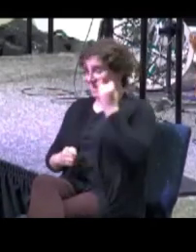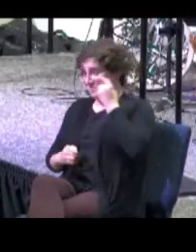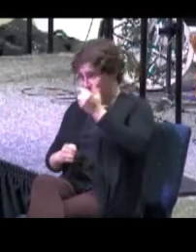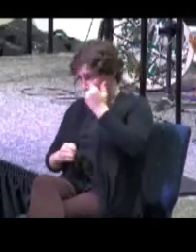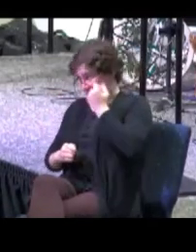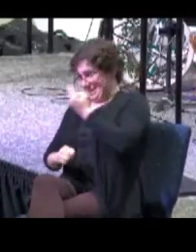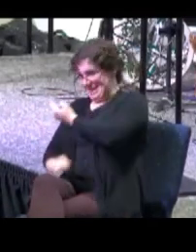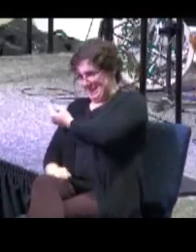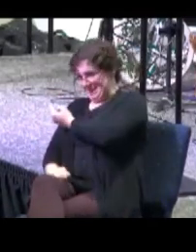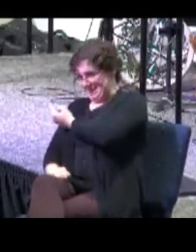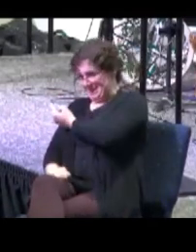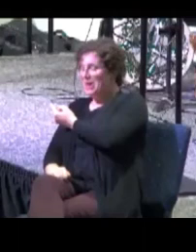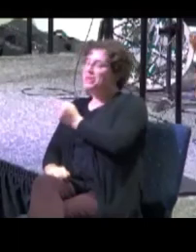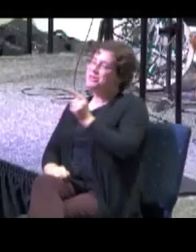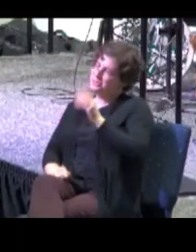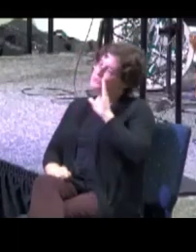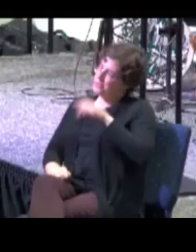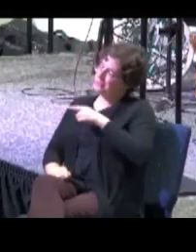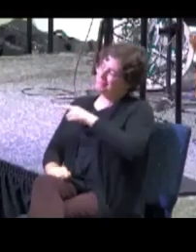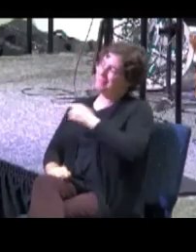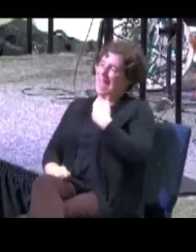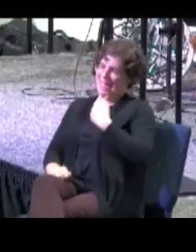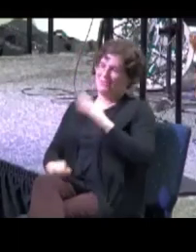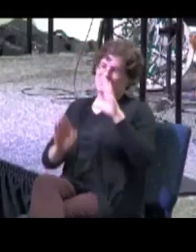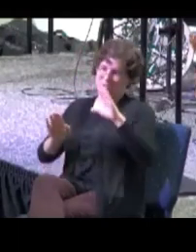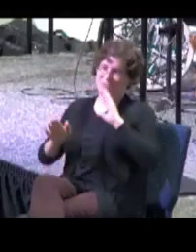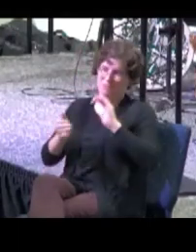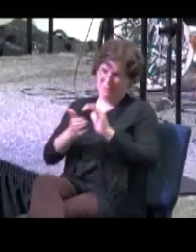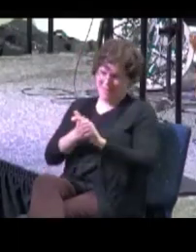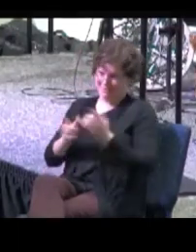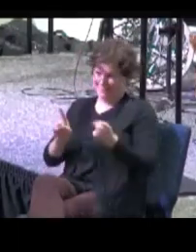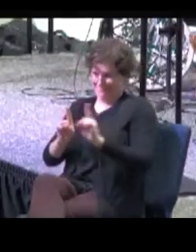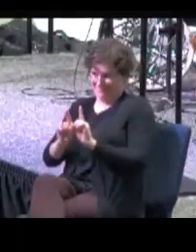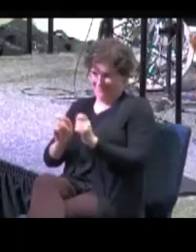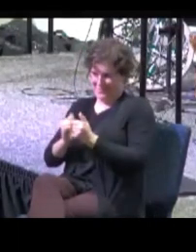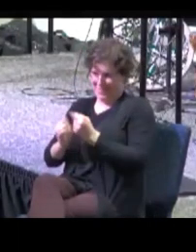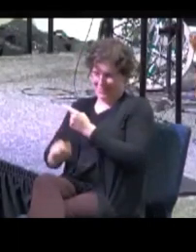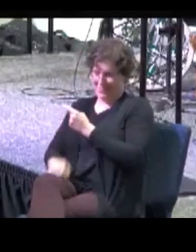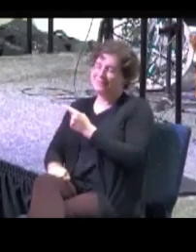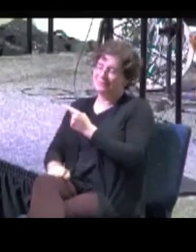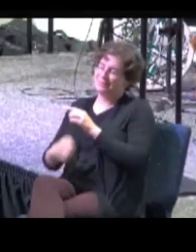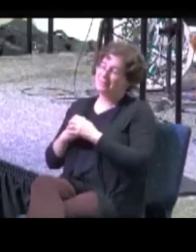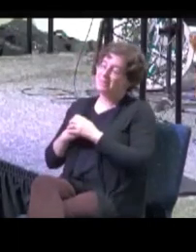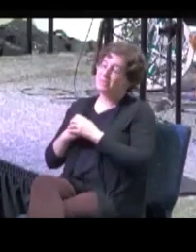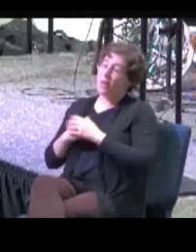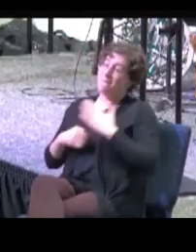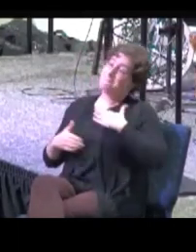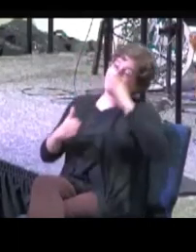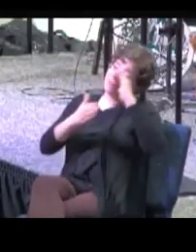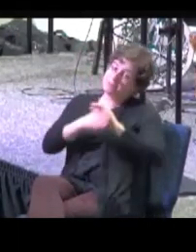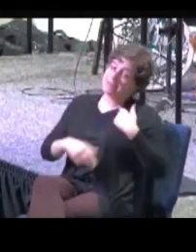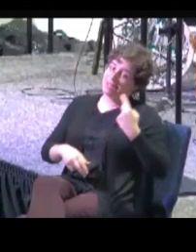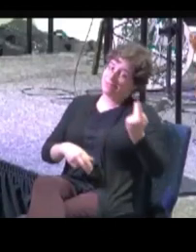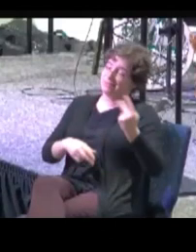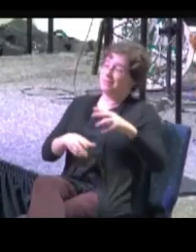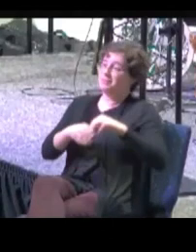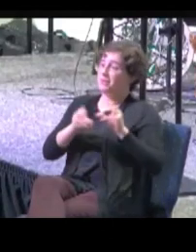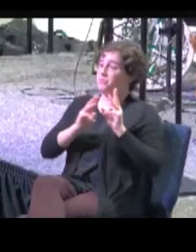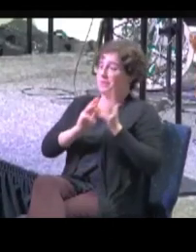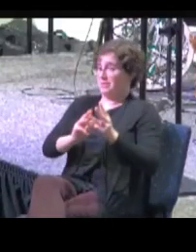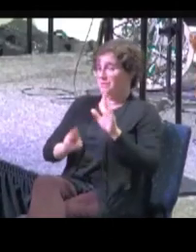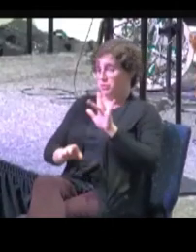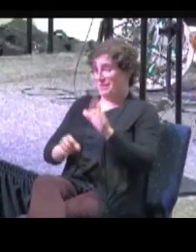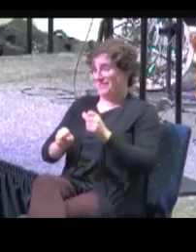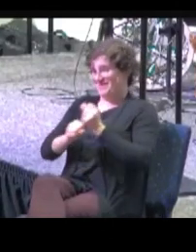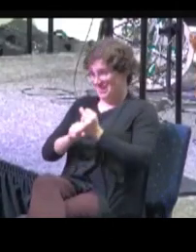know he had an incredible wife, Elaine. Steve and I served with Wycliffe for 25 years,